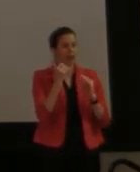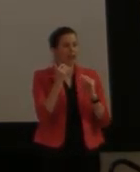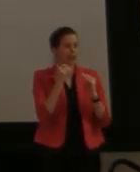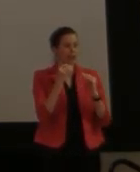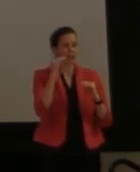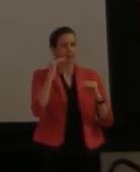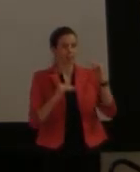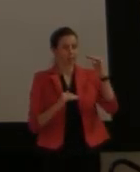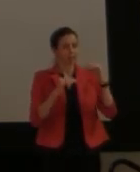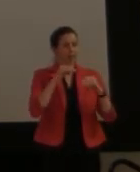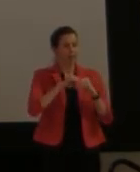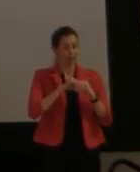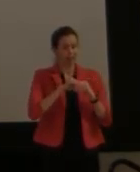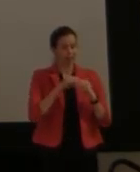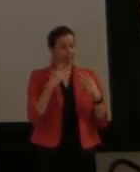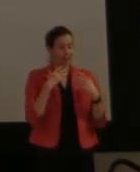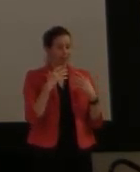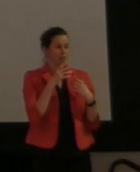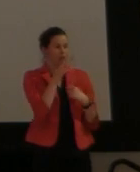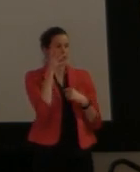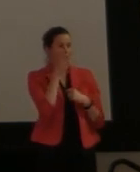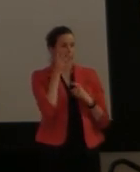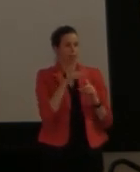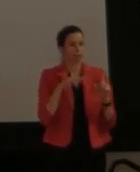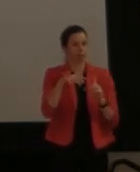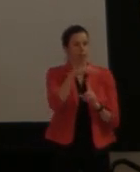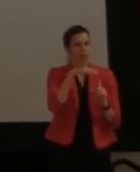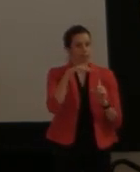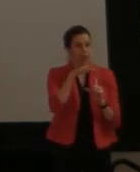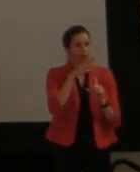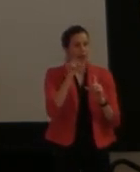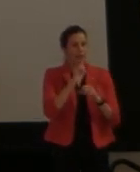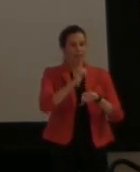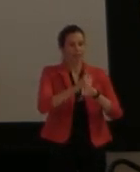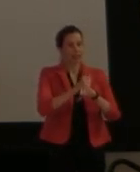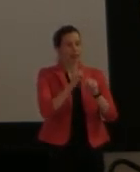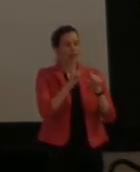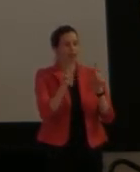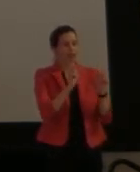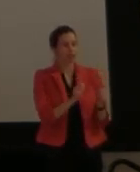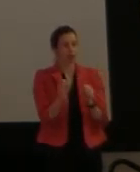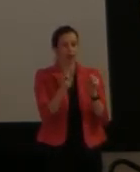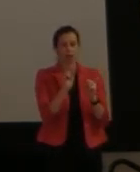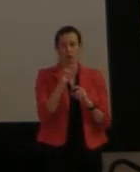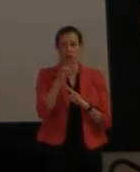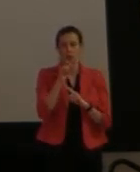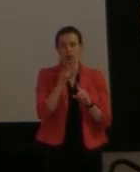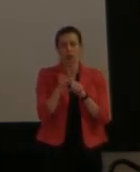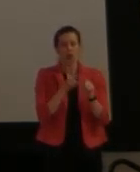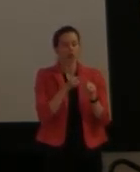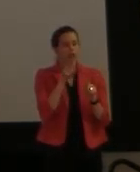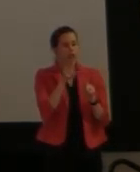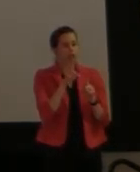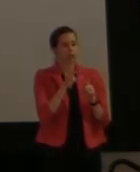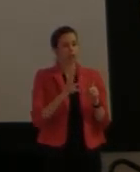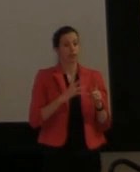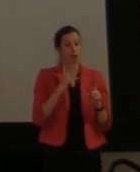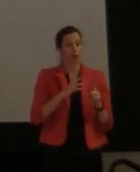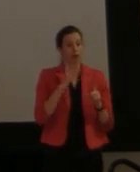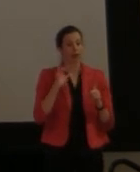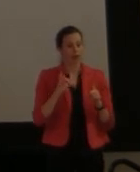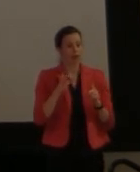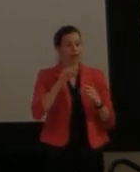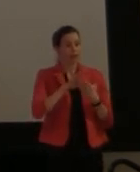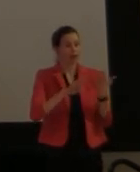by identifying, testing, and adopting evidence-based strategies and tools. She also served or was formerly in the College